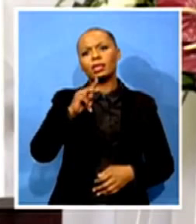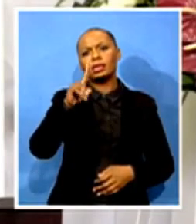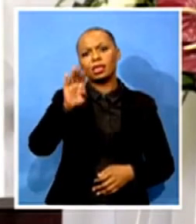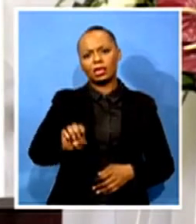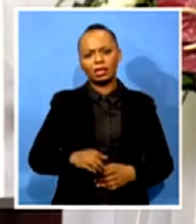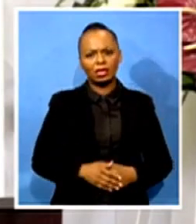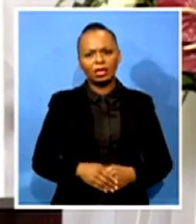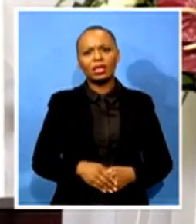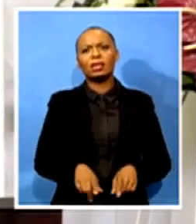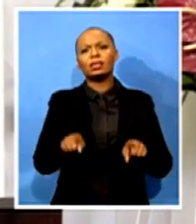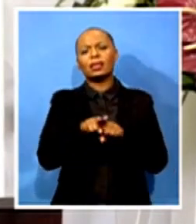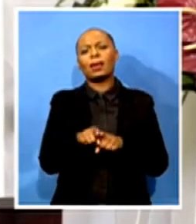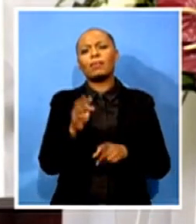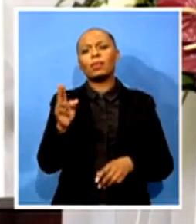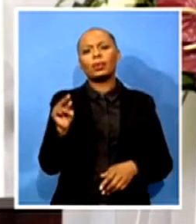Mrs.